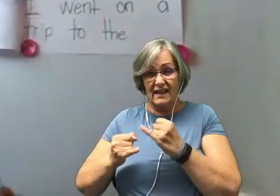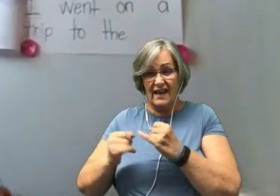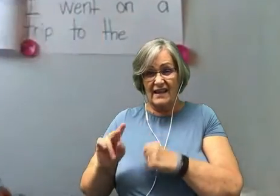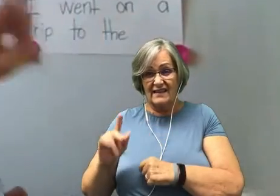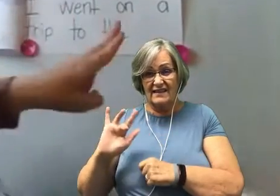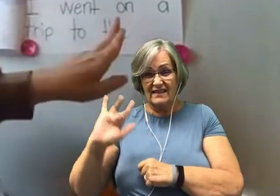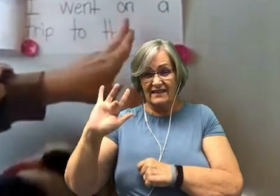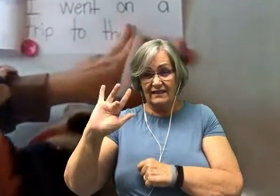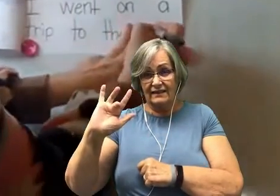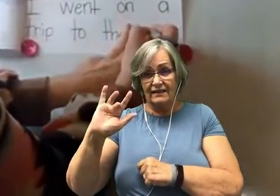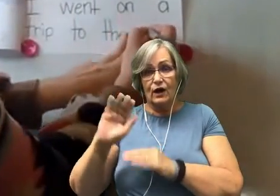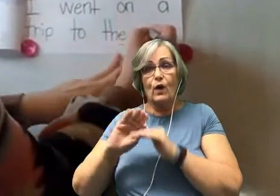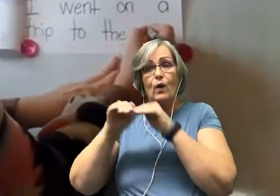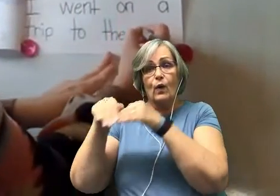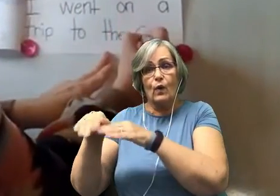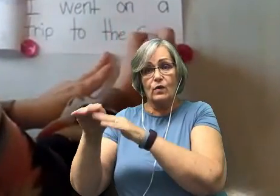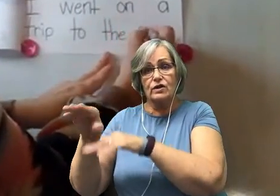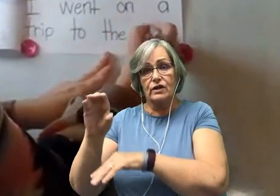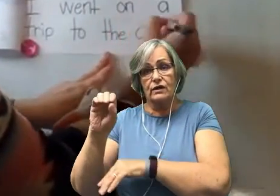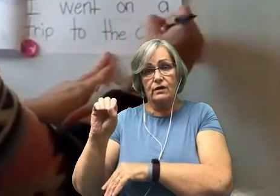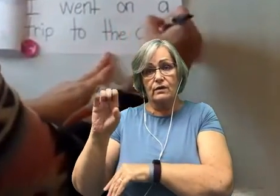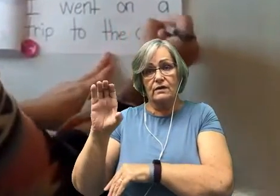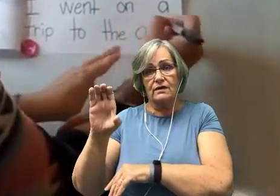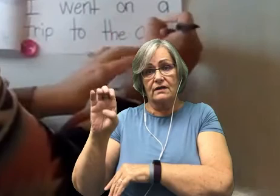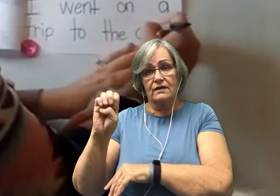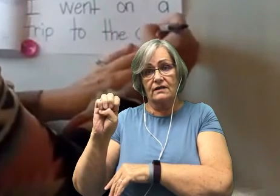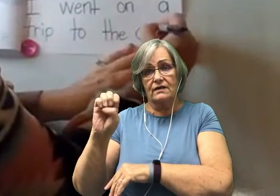and last finger space, ocean.